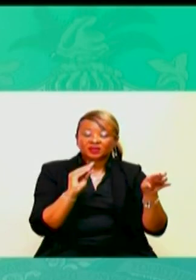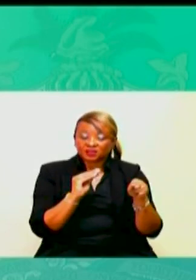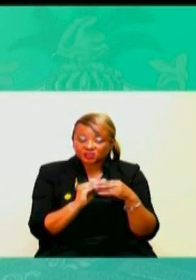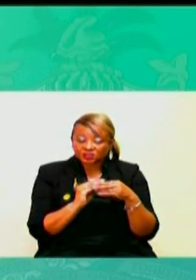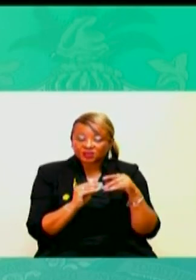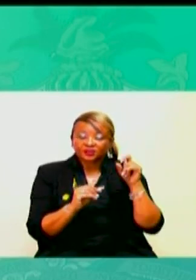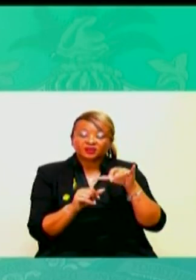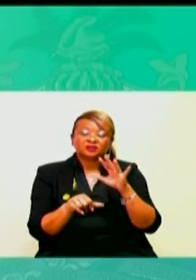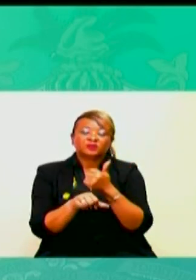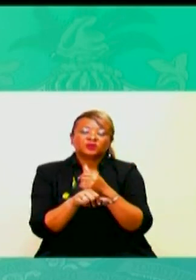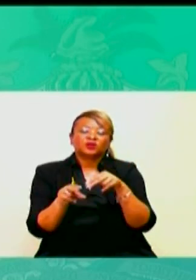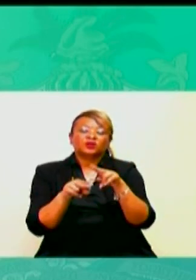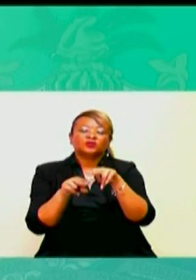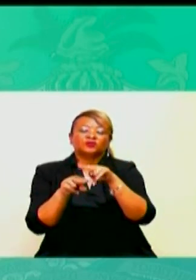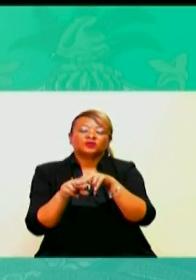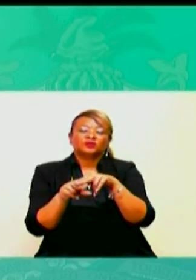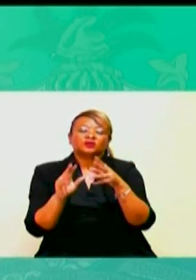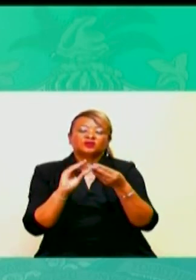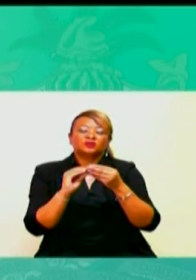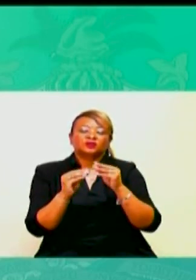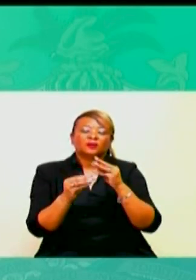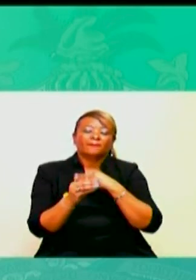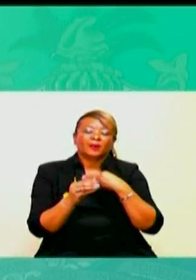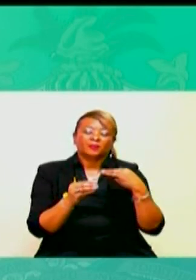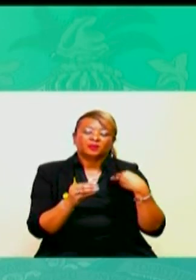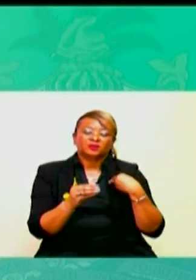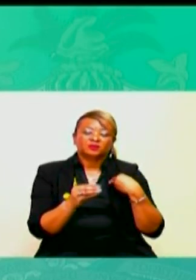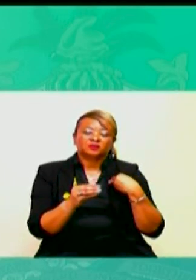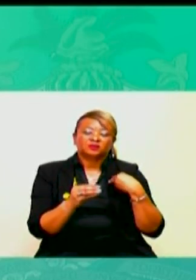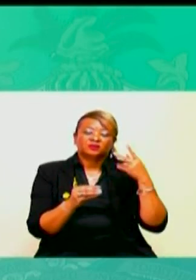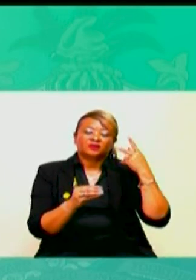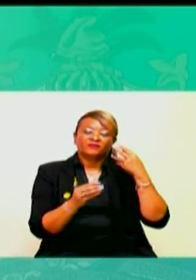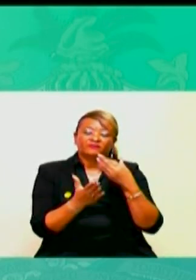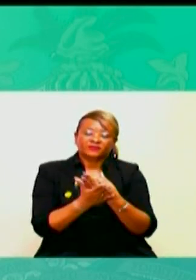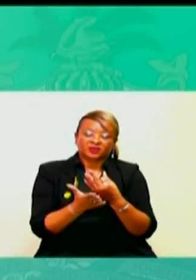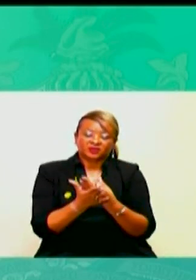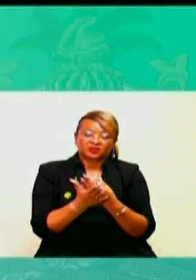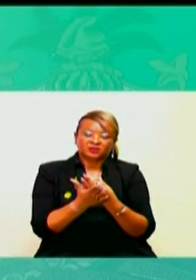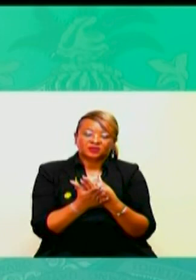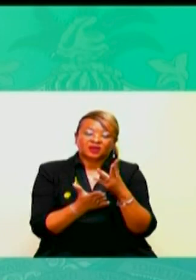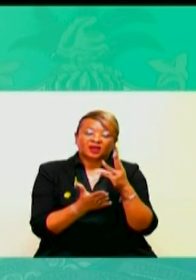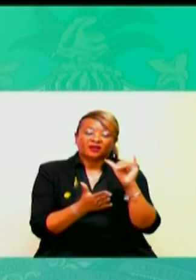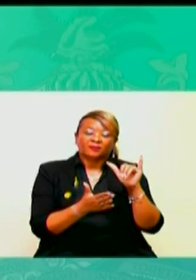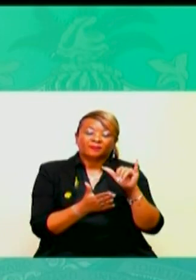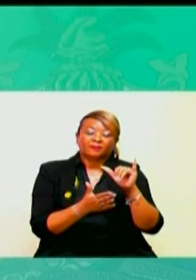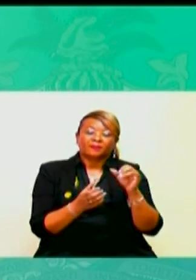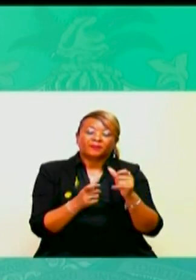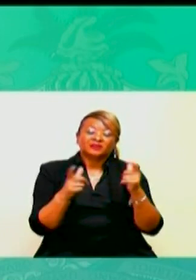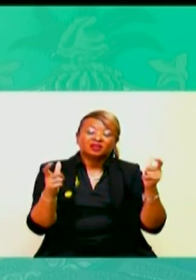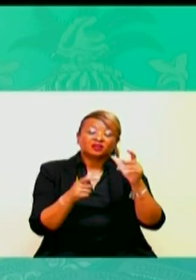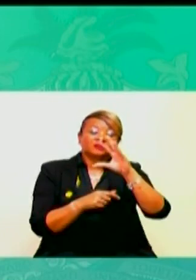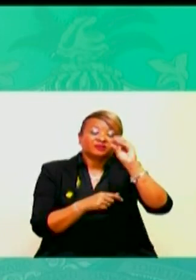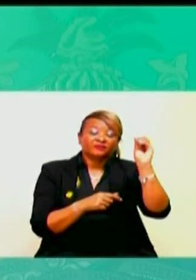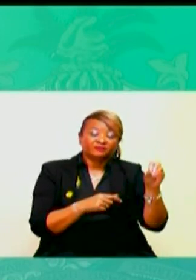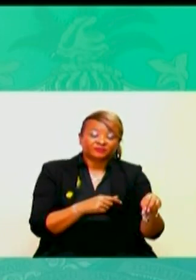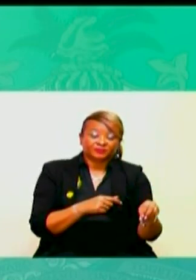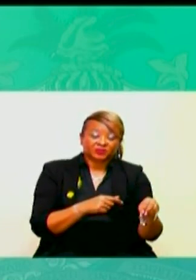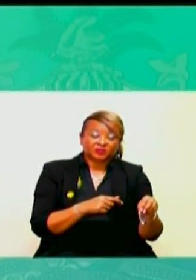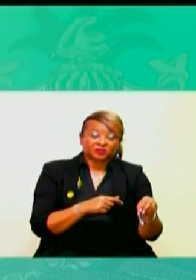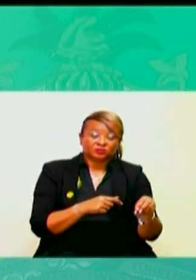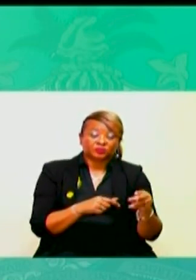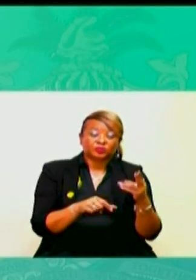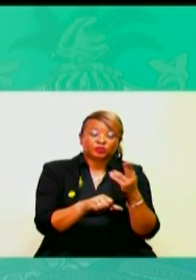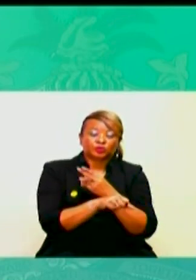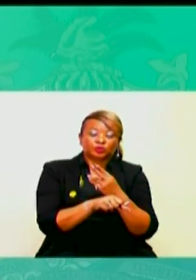administration increased the Member of Parliament's constituency funds, and a considerable percentage of this money will be used to assist with